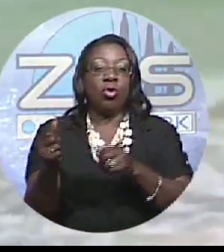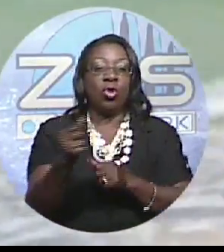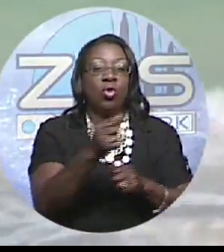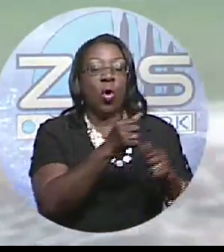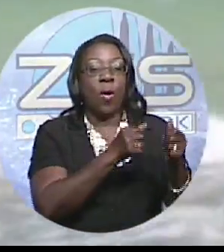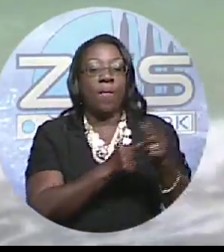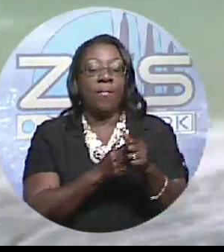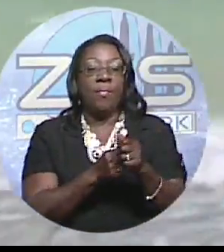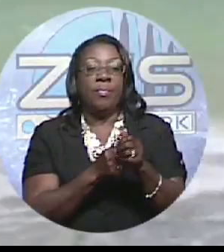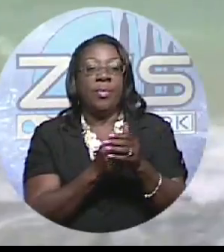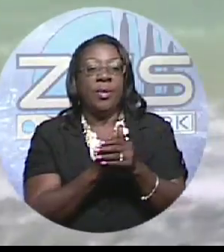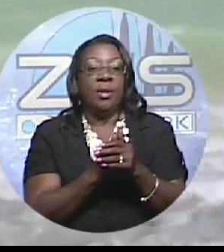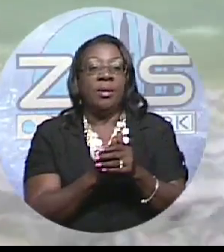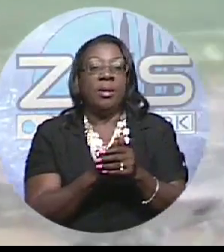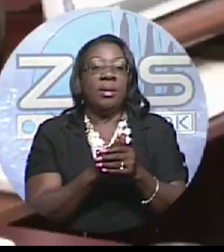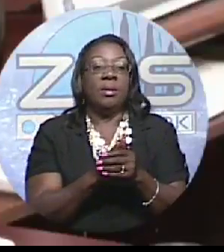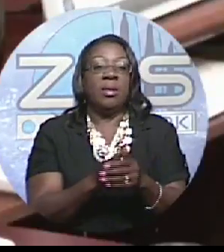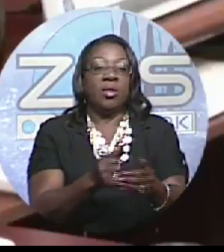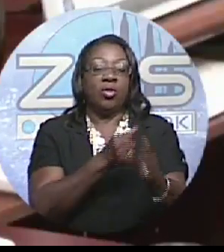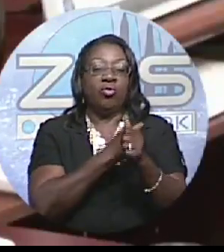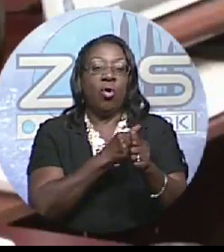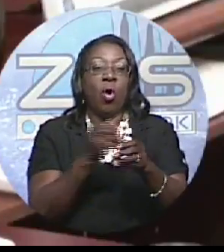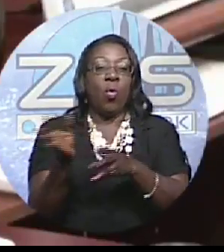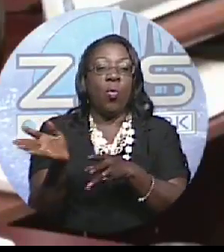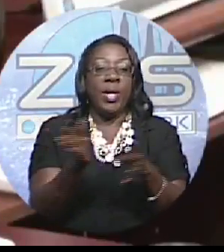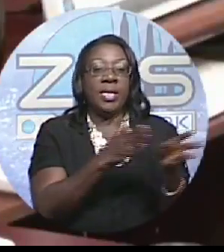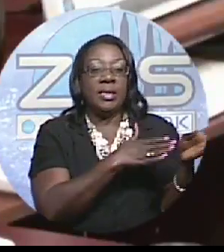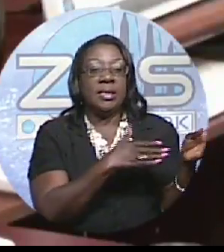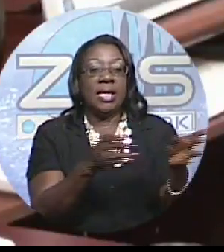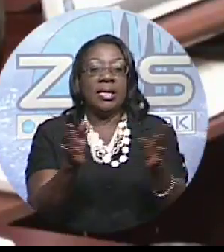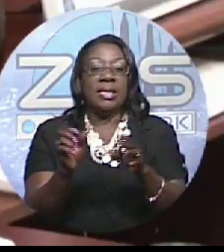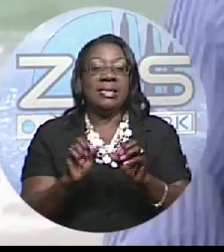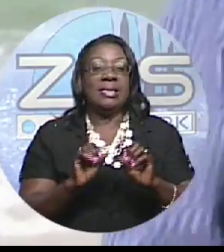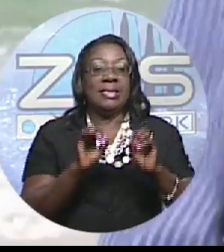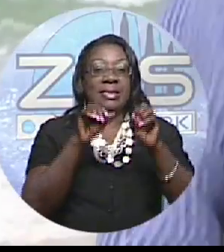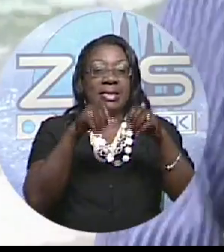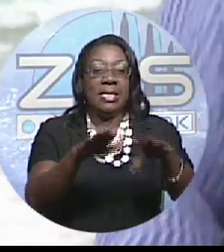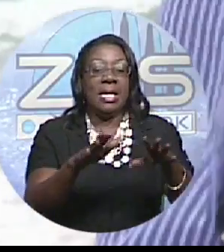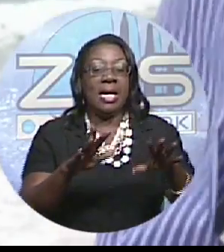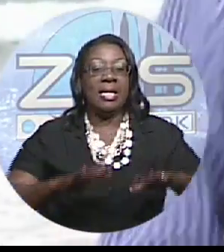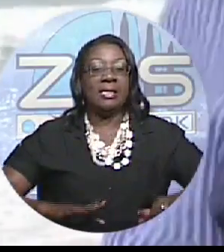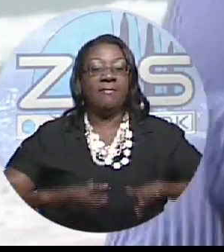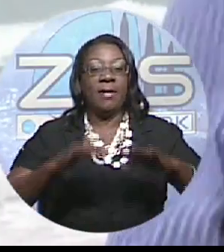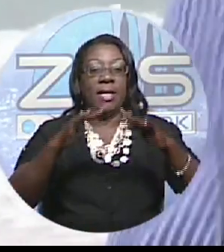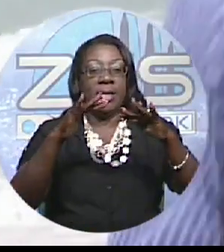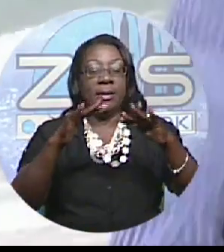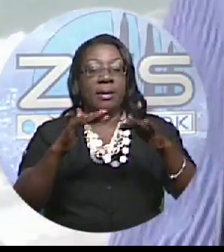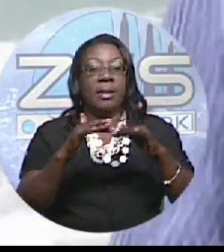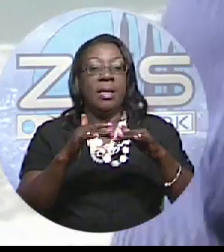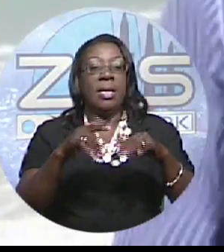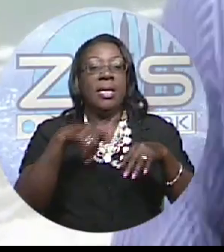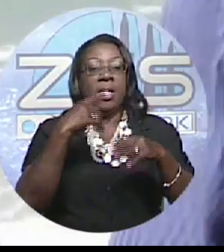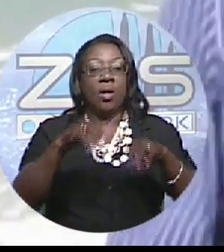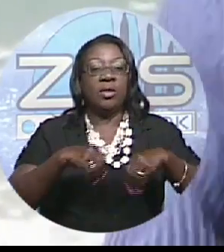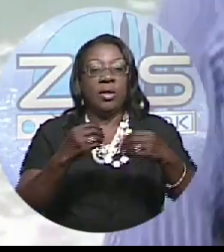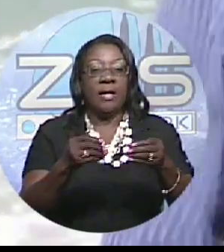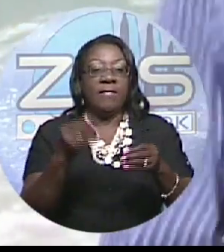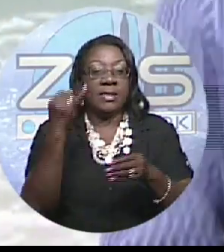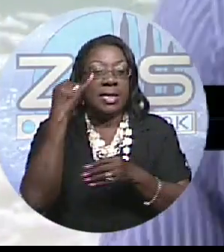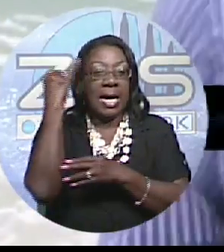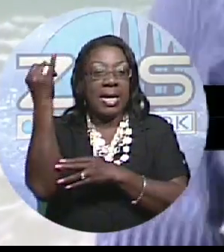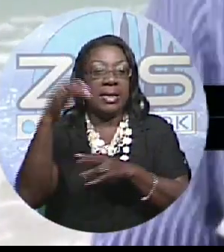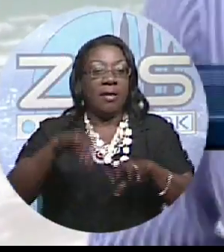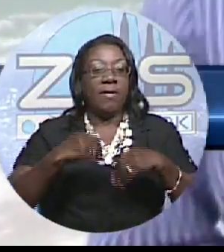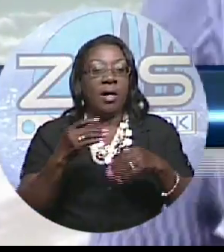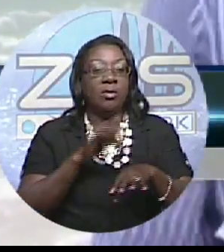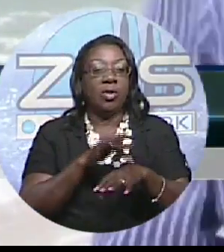Not only because of the winds, but this is one of the islands that is flood prone. Now, Administrator McIntosh also gave us an idea of how soon